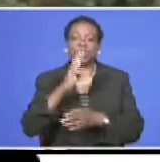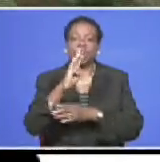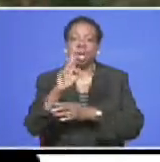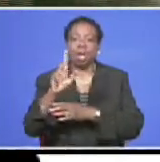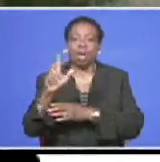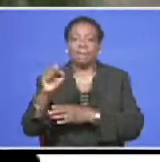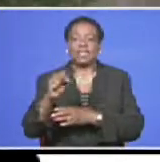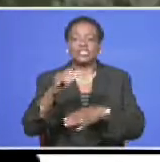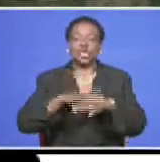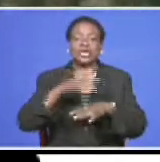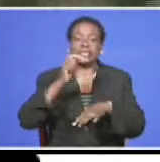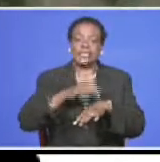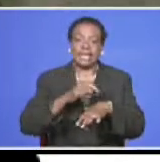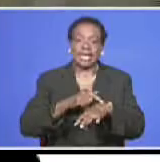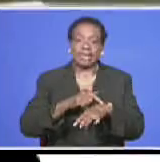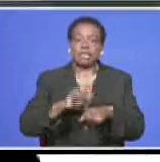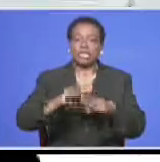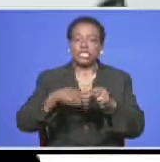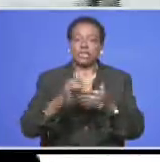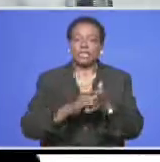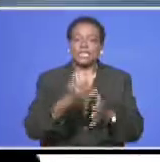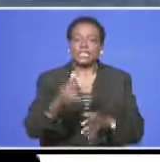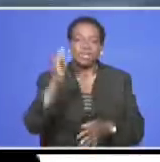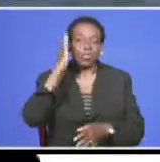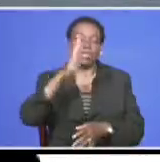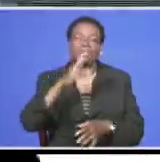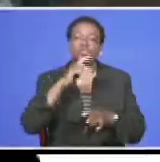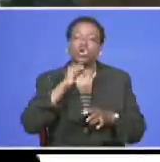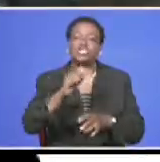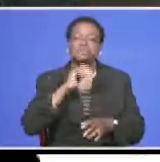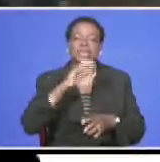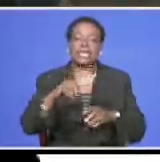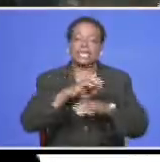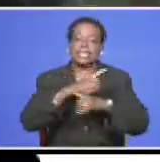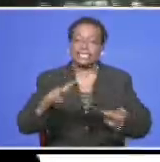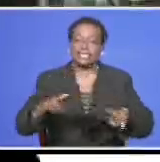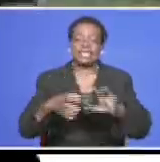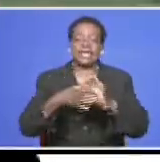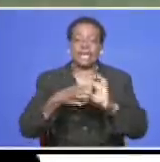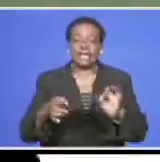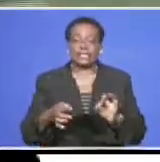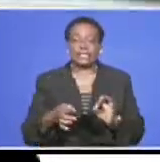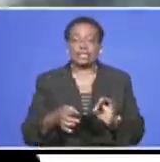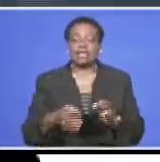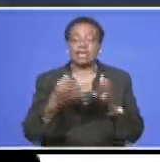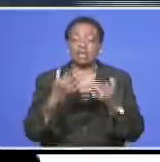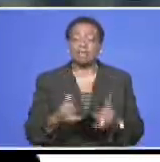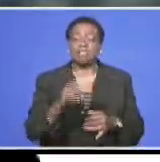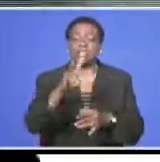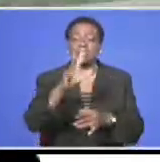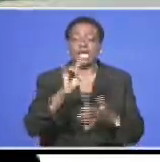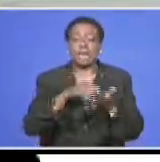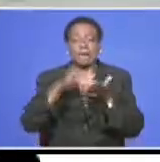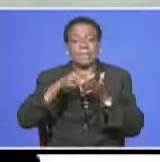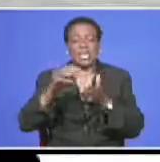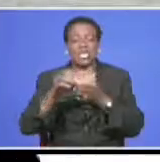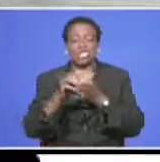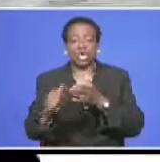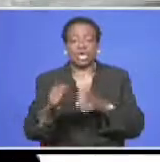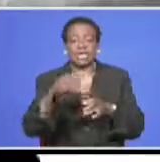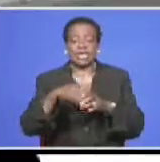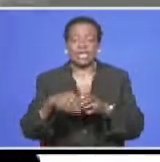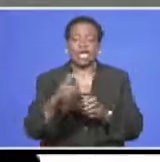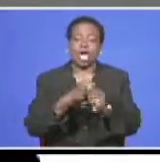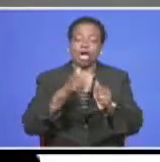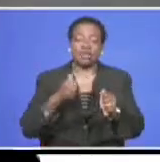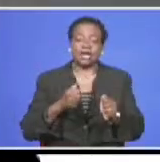He says, unfortunately, unpaid bills have raked up $45 million in arrears, and persons are